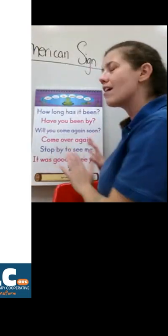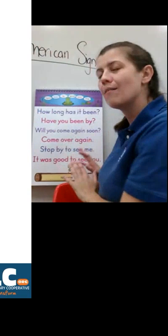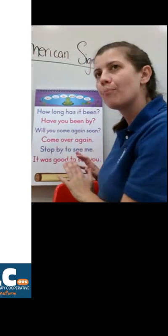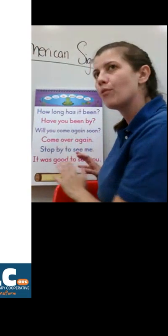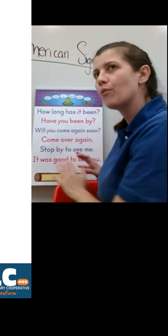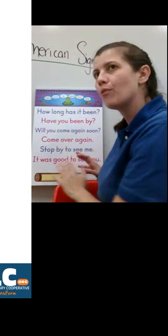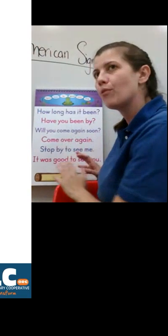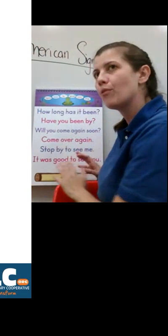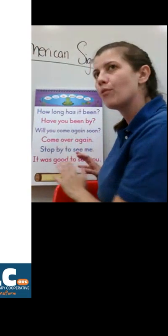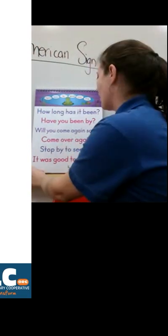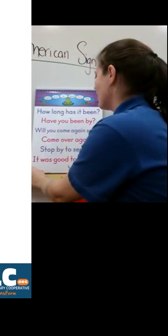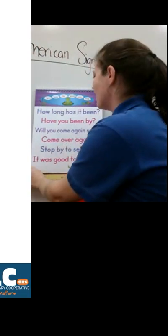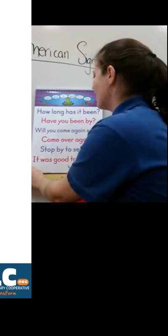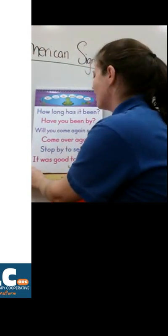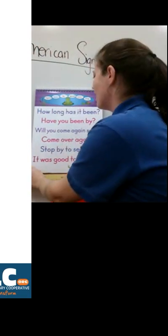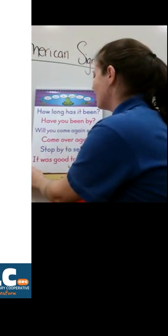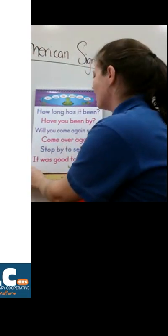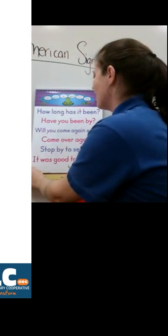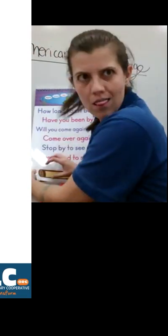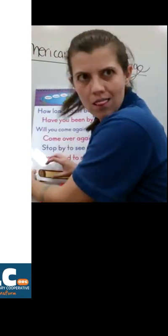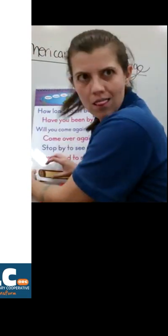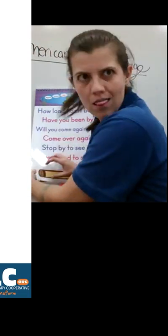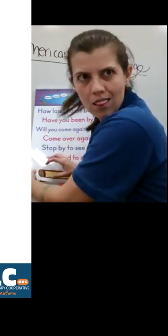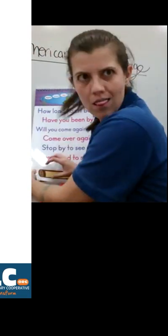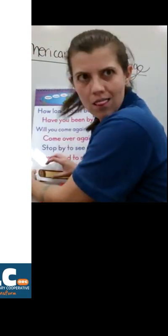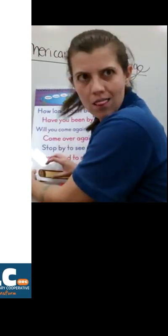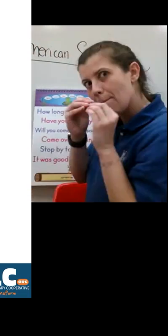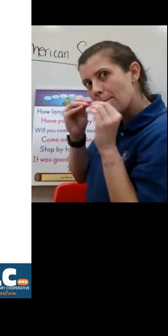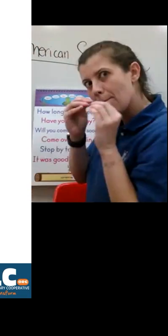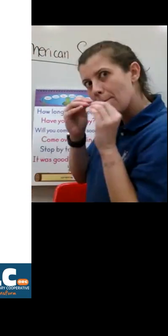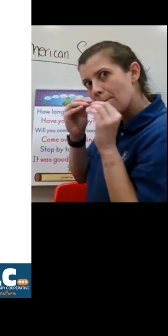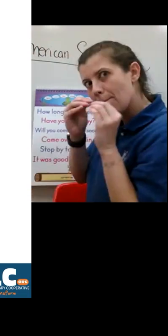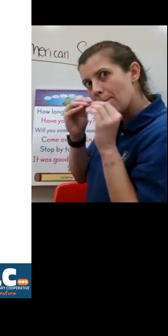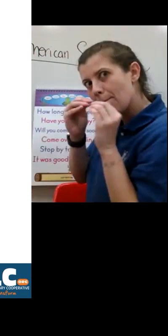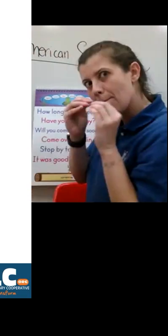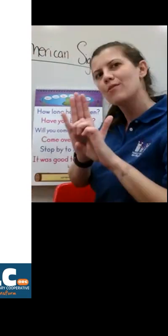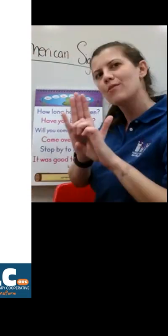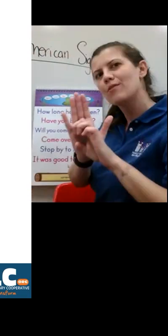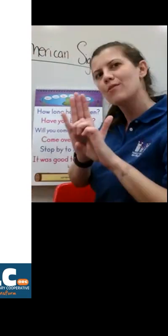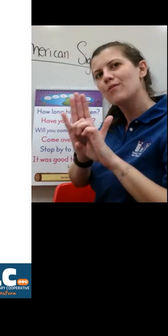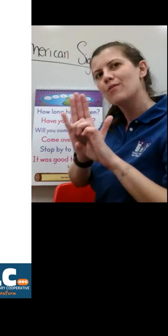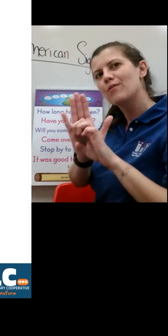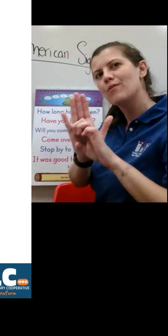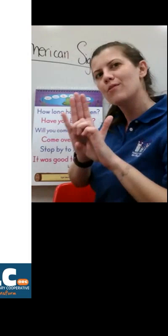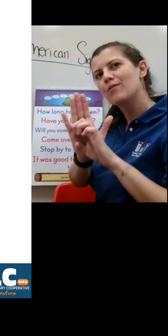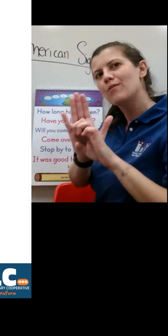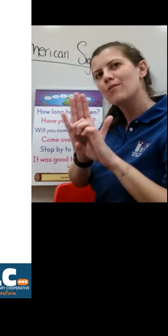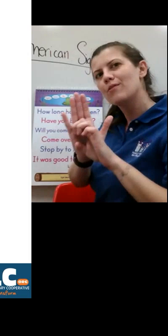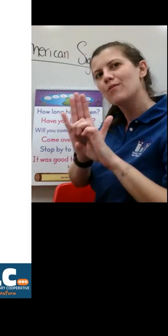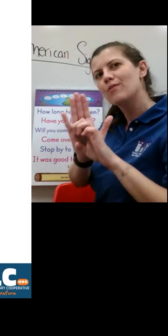That's a great example of using body language. Let's do some more examples.